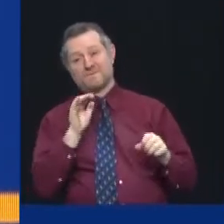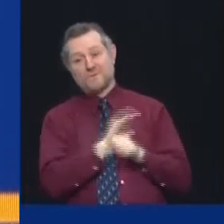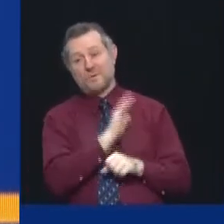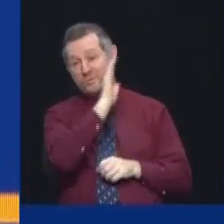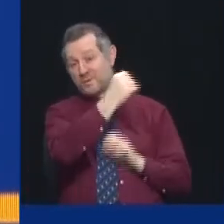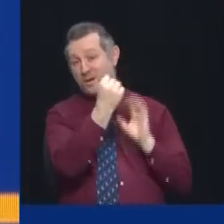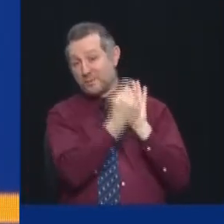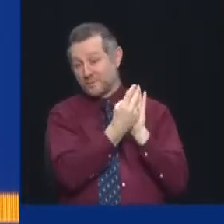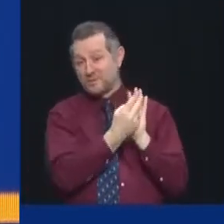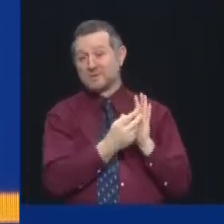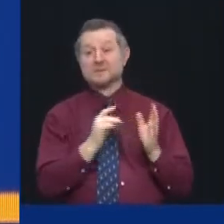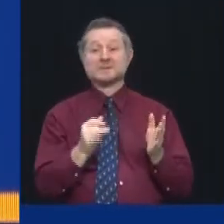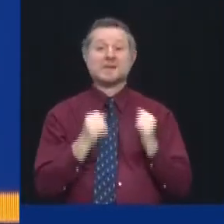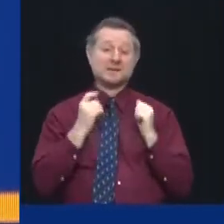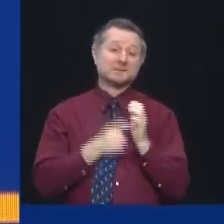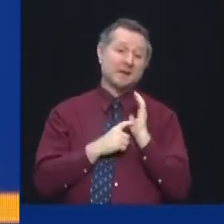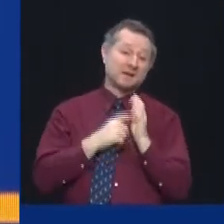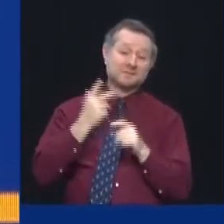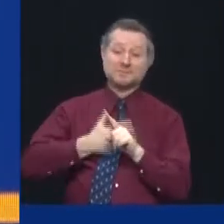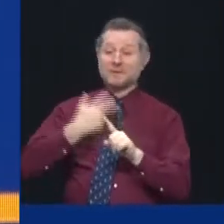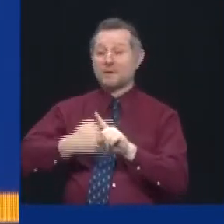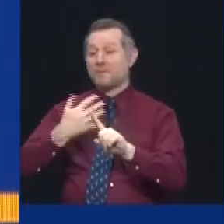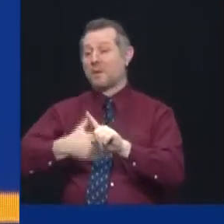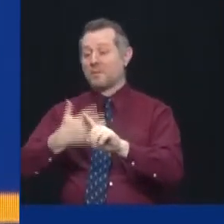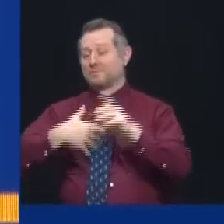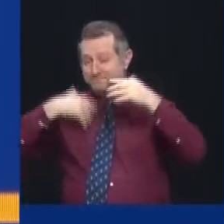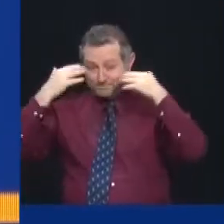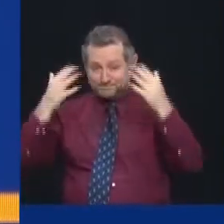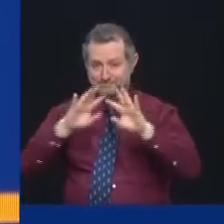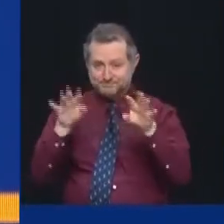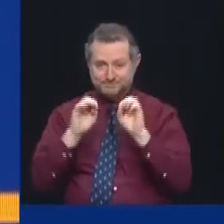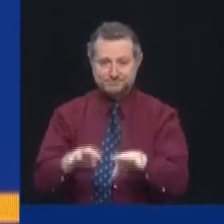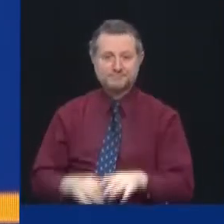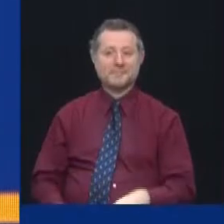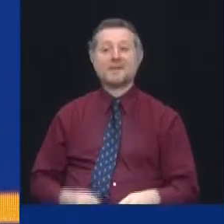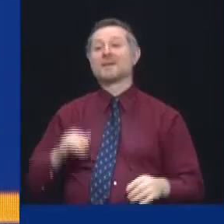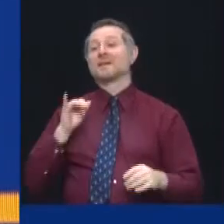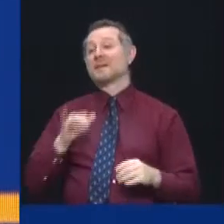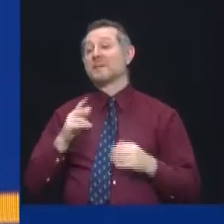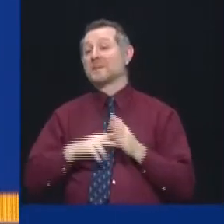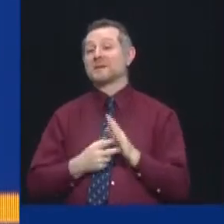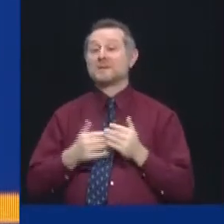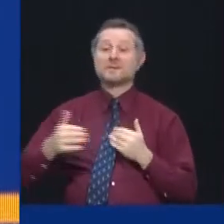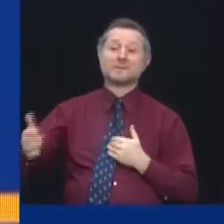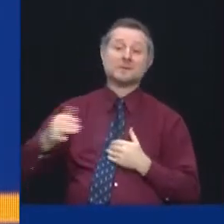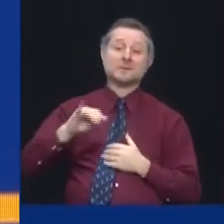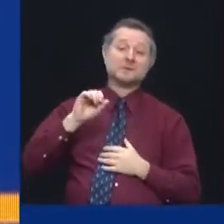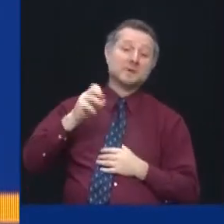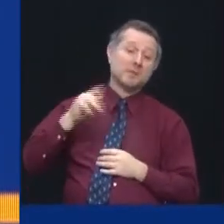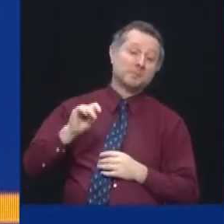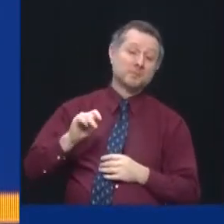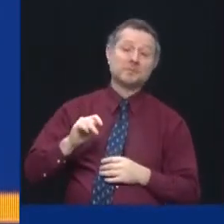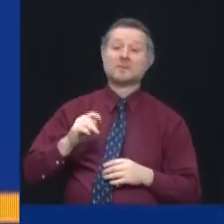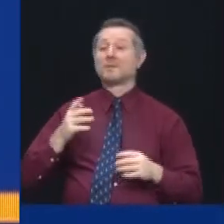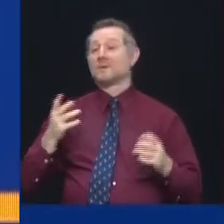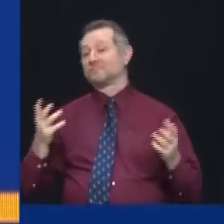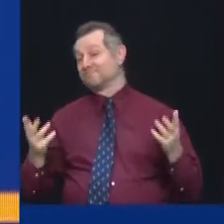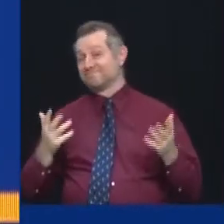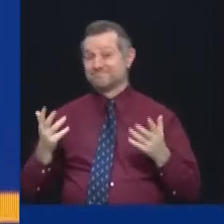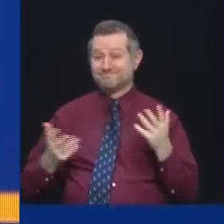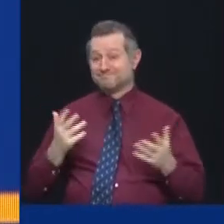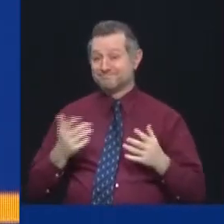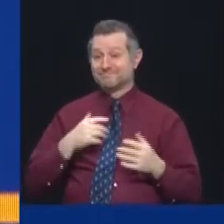announcing a competition for what we call regional economic development councils. $750 million, and